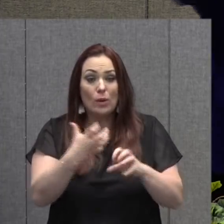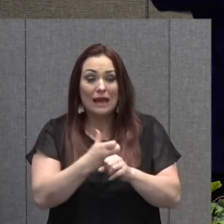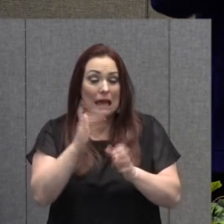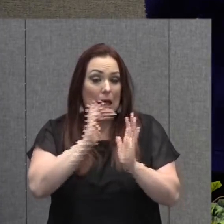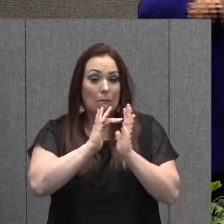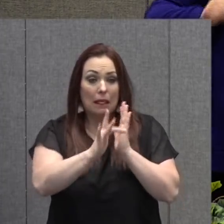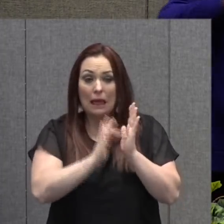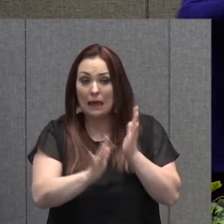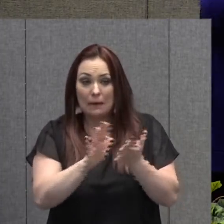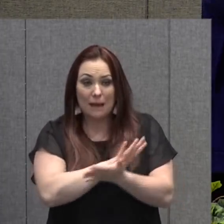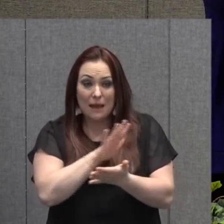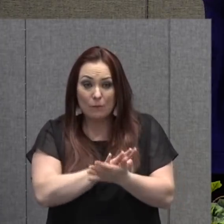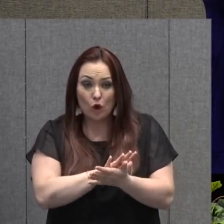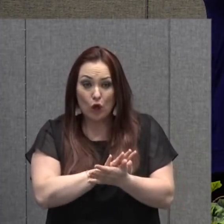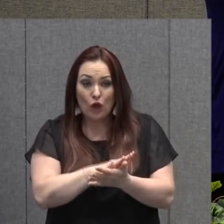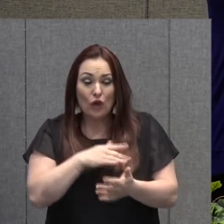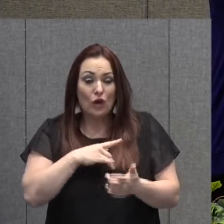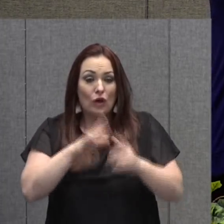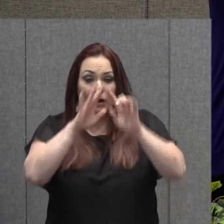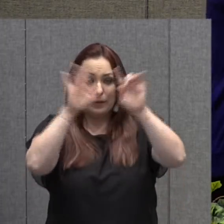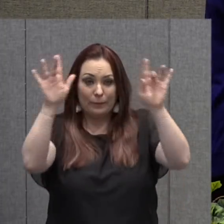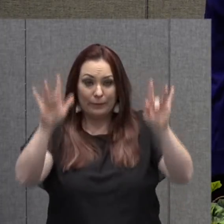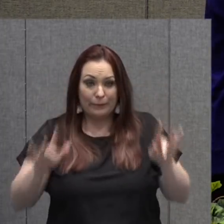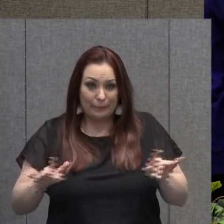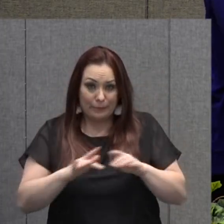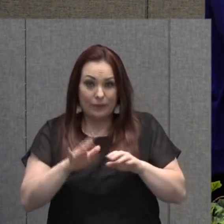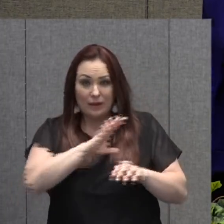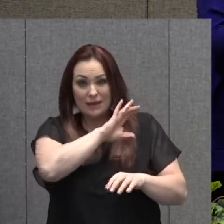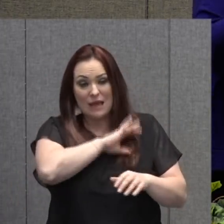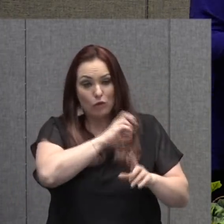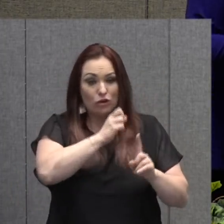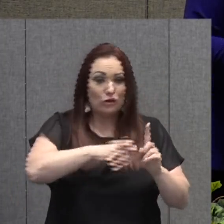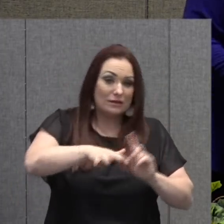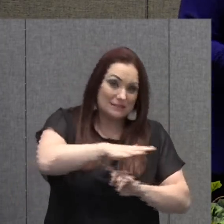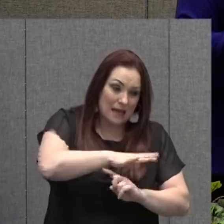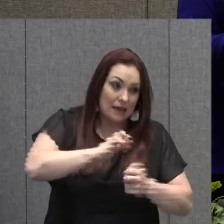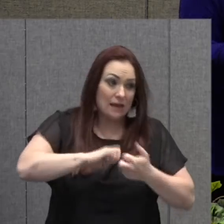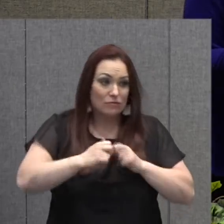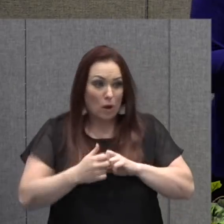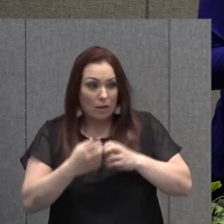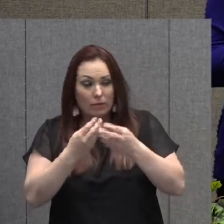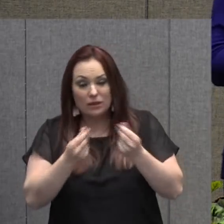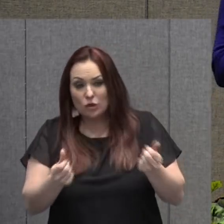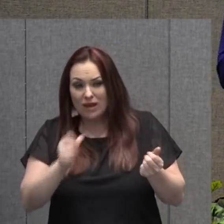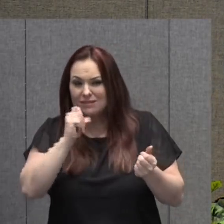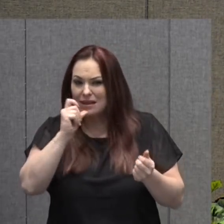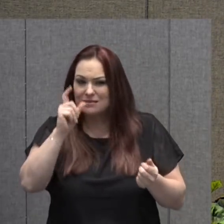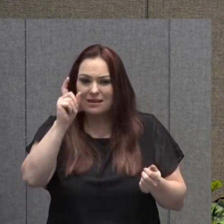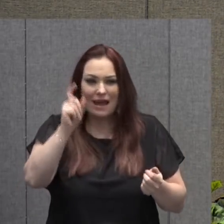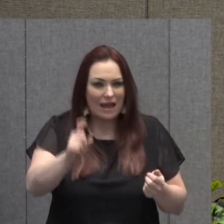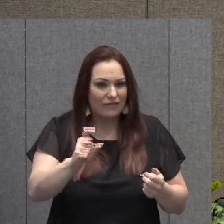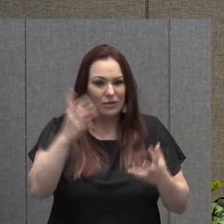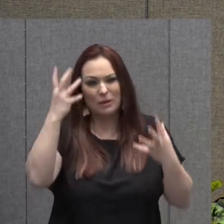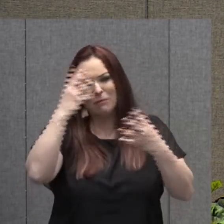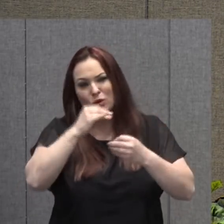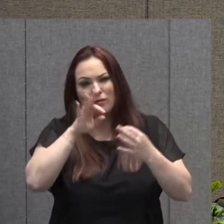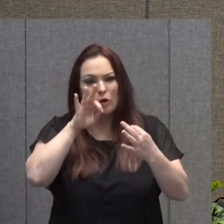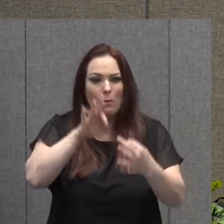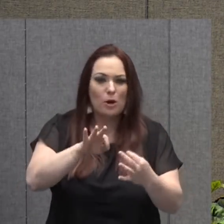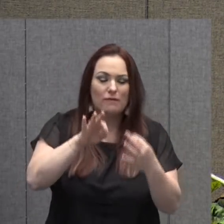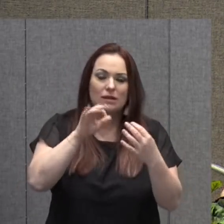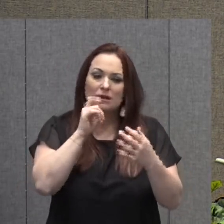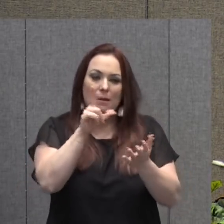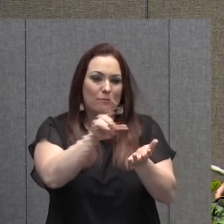paper and draw, right, character, setting, problem, solution. It does not have to be beautiful. It doesn't have to be